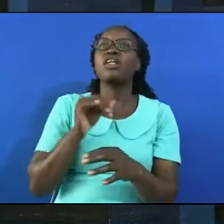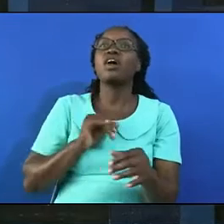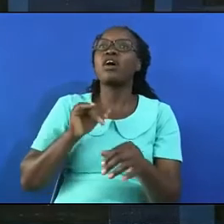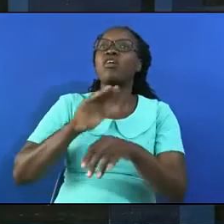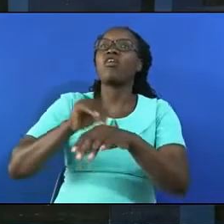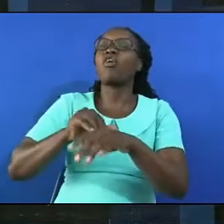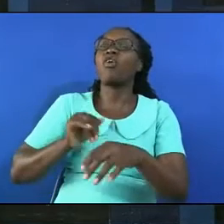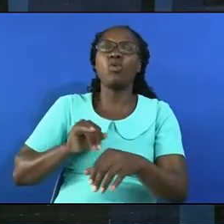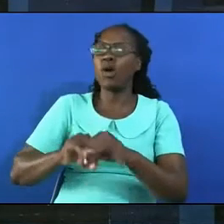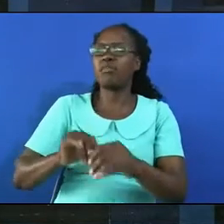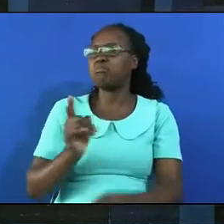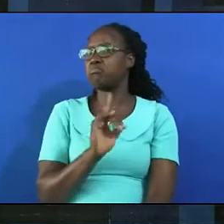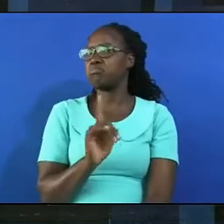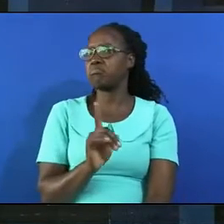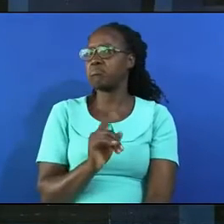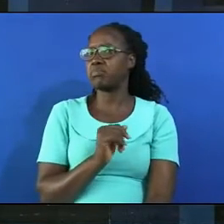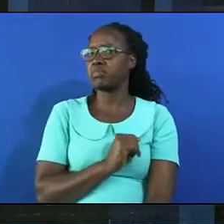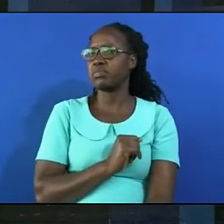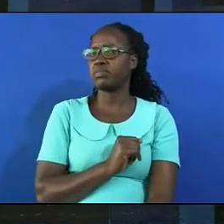wife?